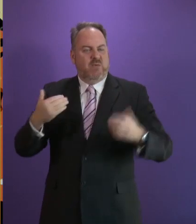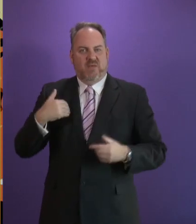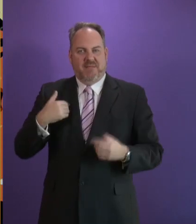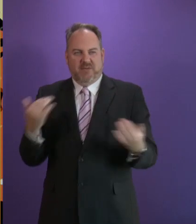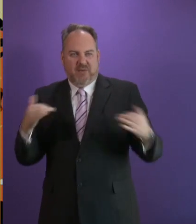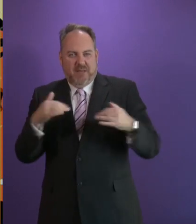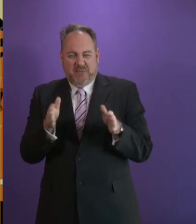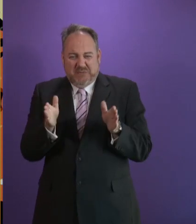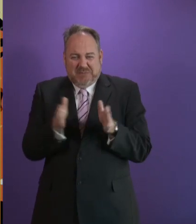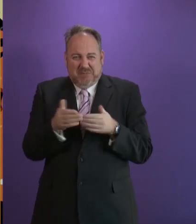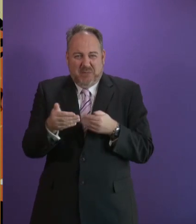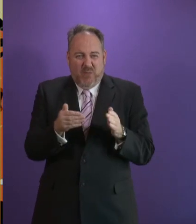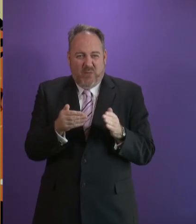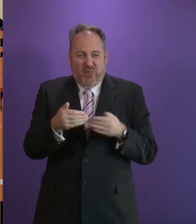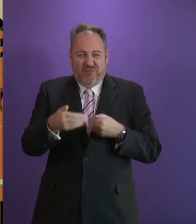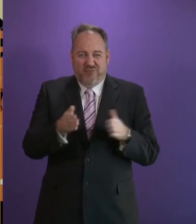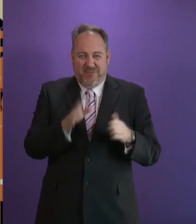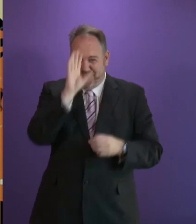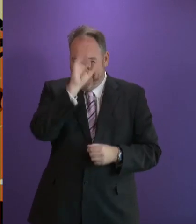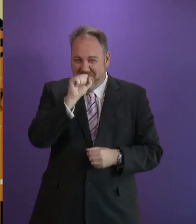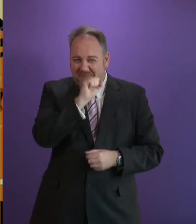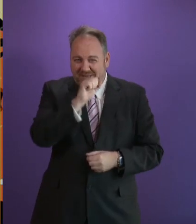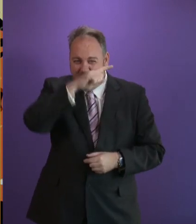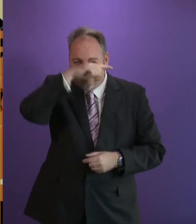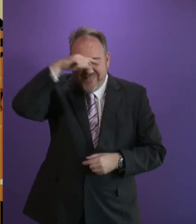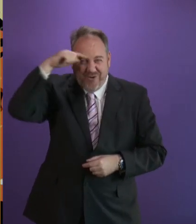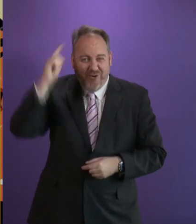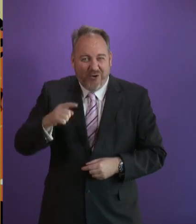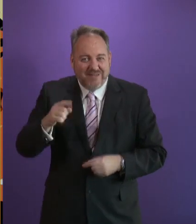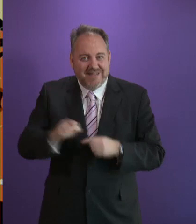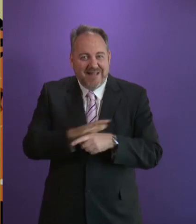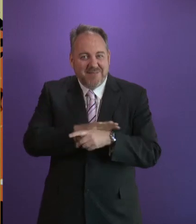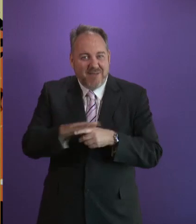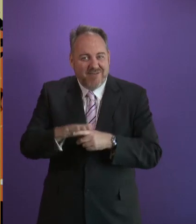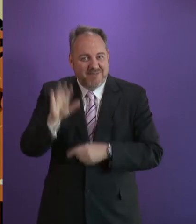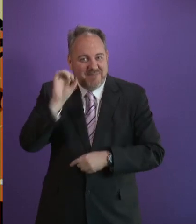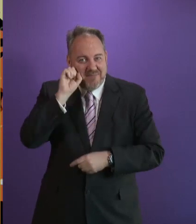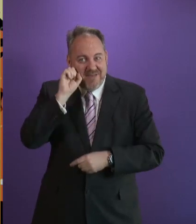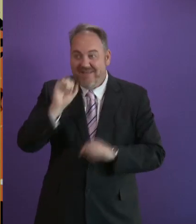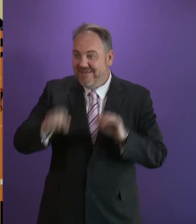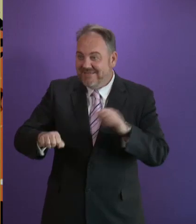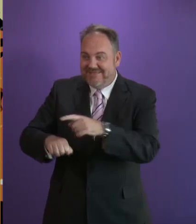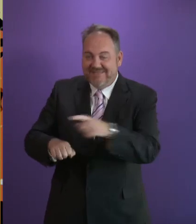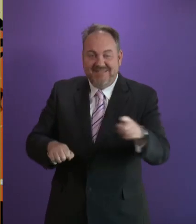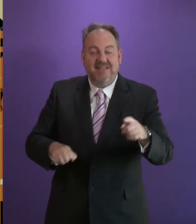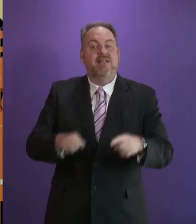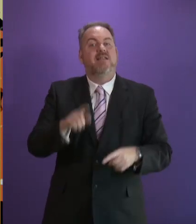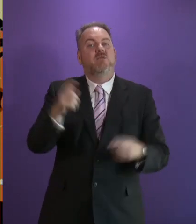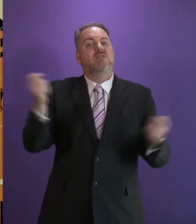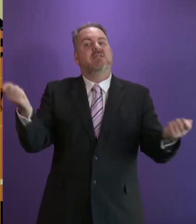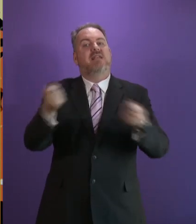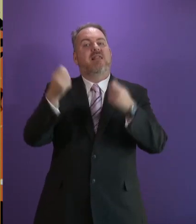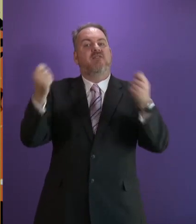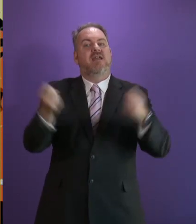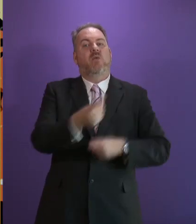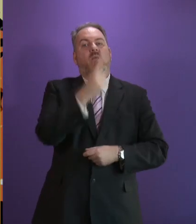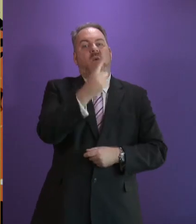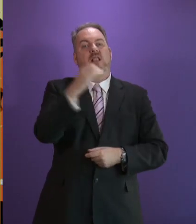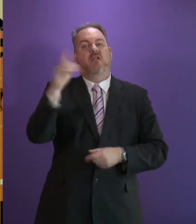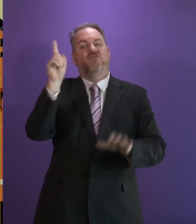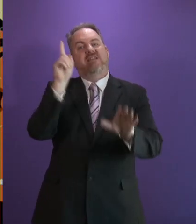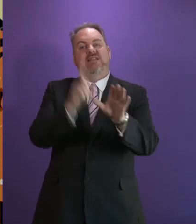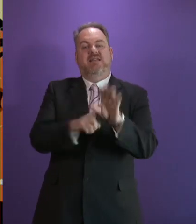in Edinburgh. Some of you are there, I can see you in the audience, to celebrate the 100 years of some women, getting the right to